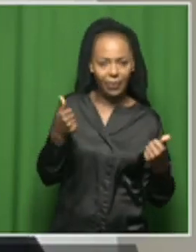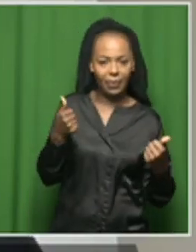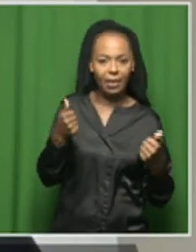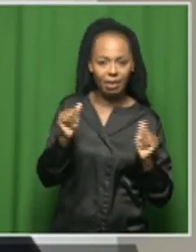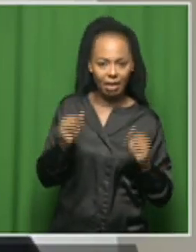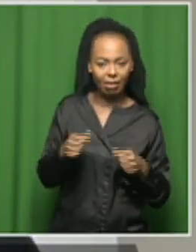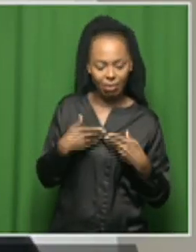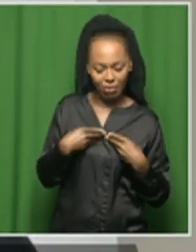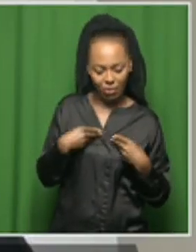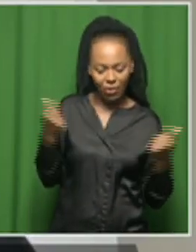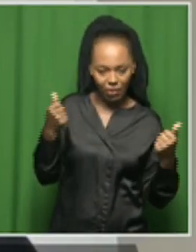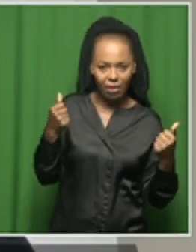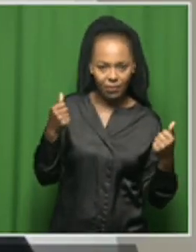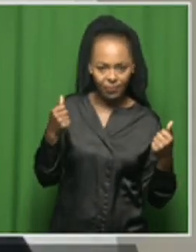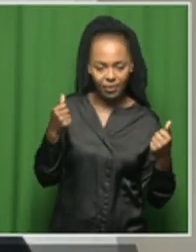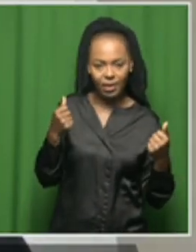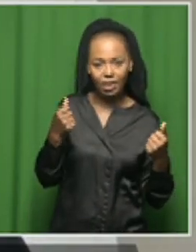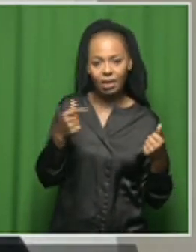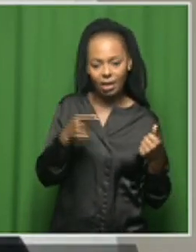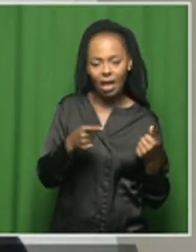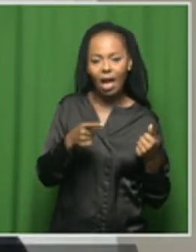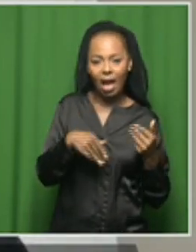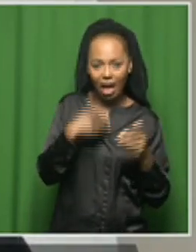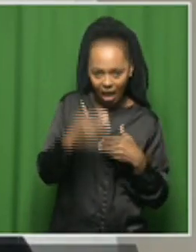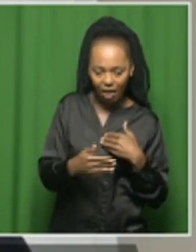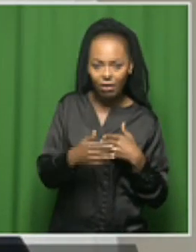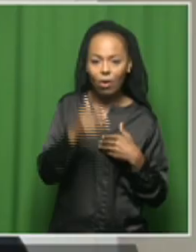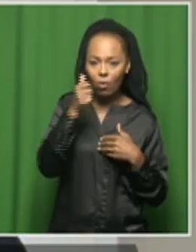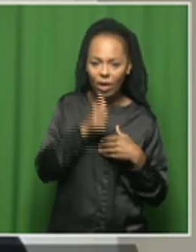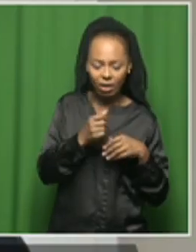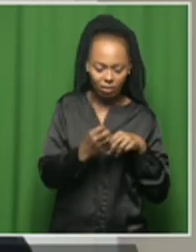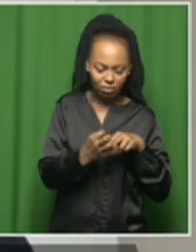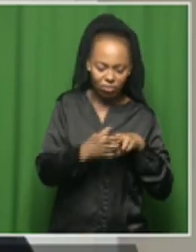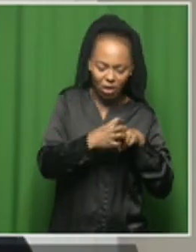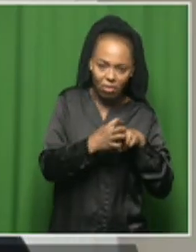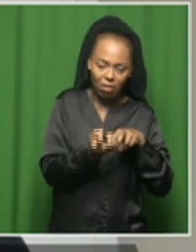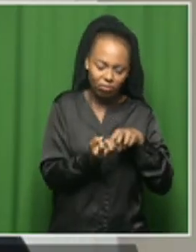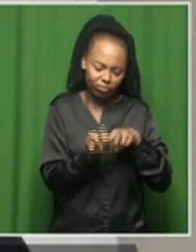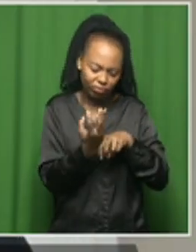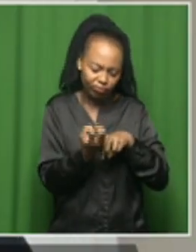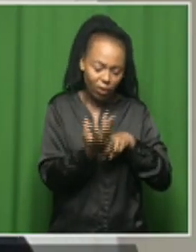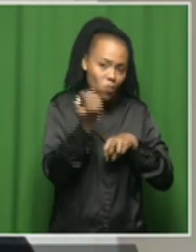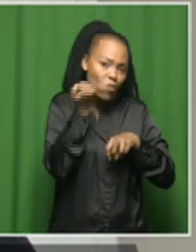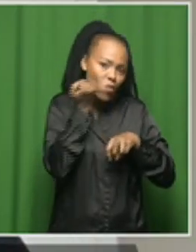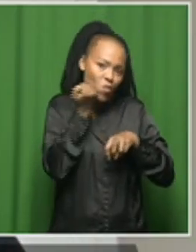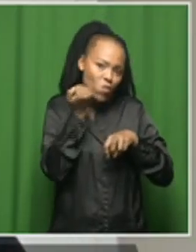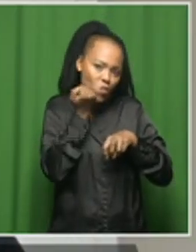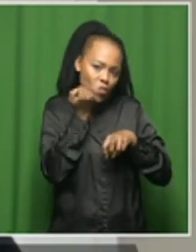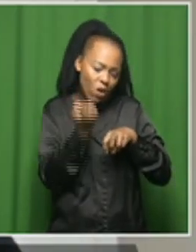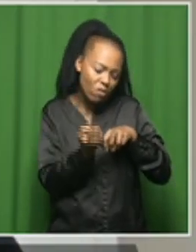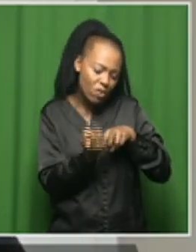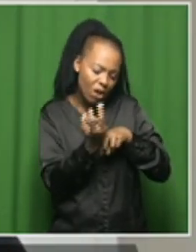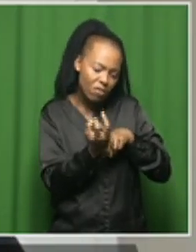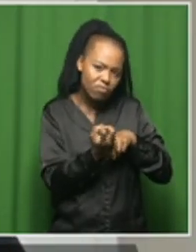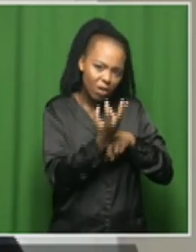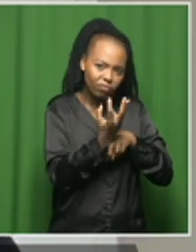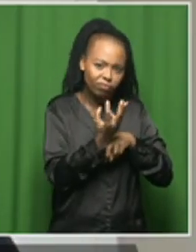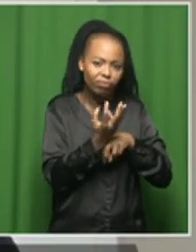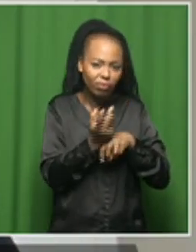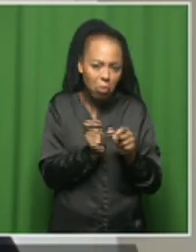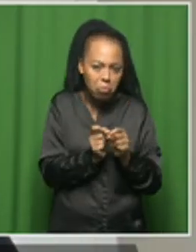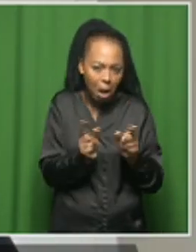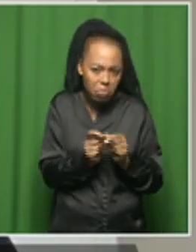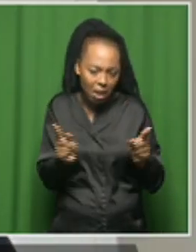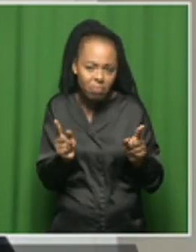It is, once you start developing then the joint deformities, then that's obviously more permanent if you have a